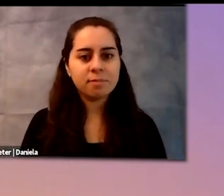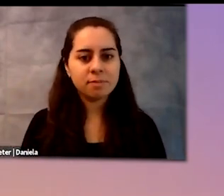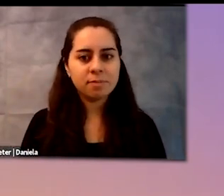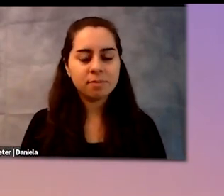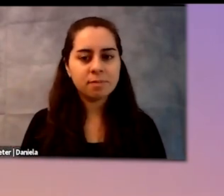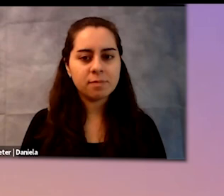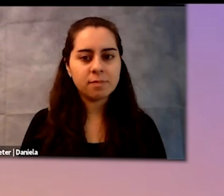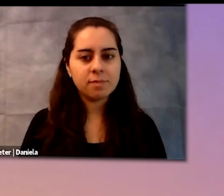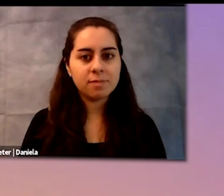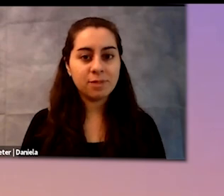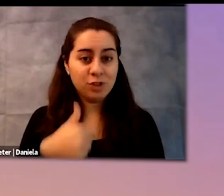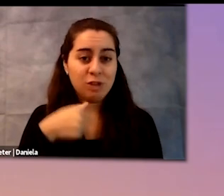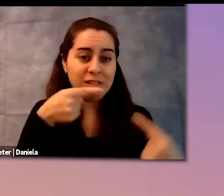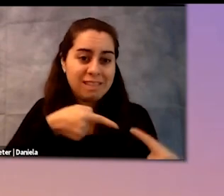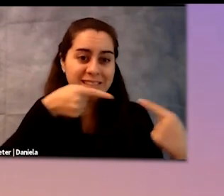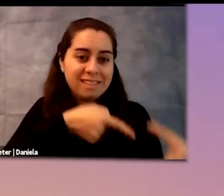I'm trying.